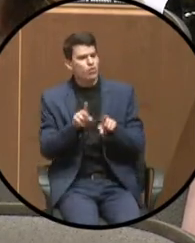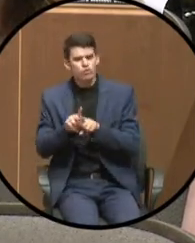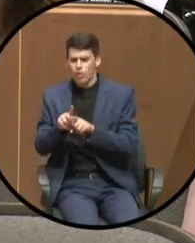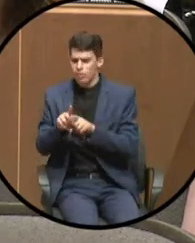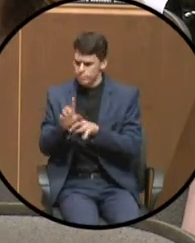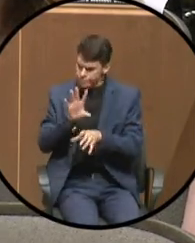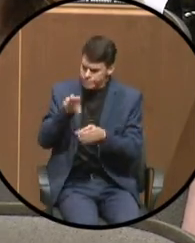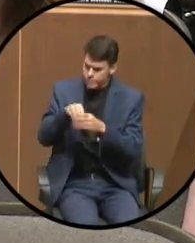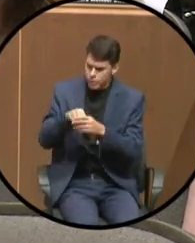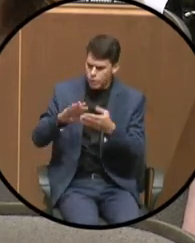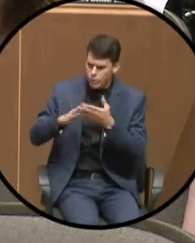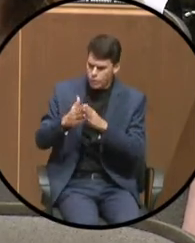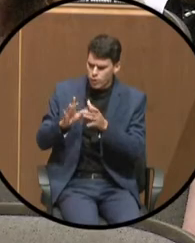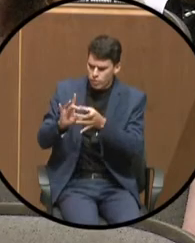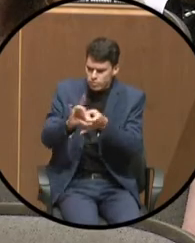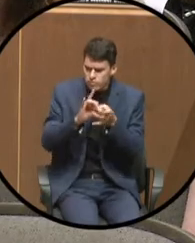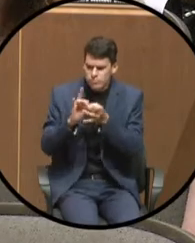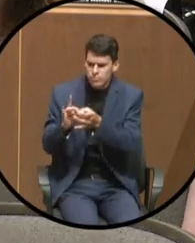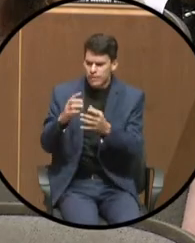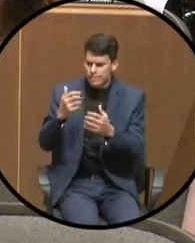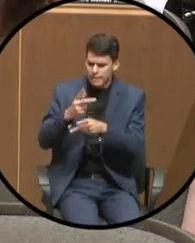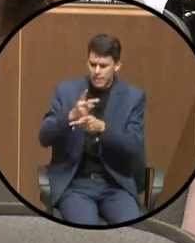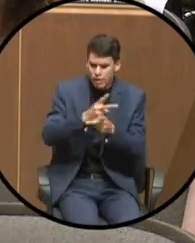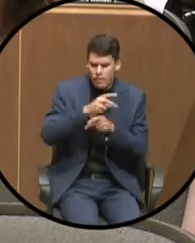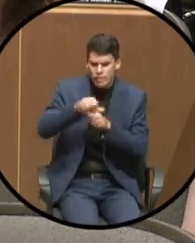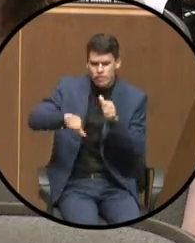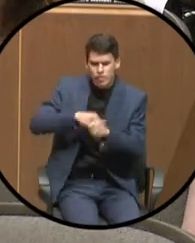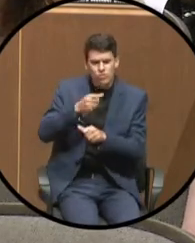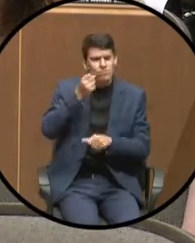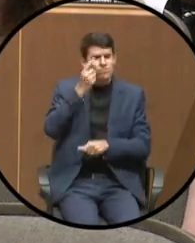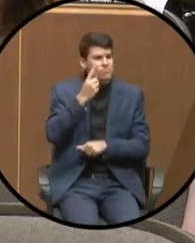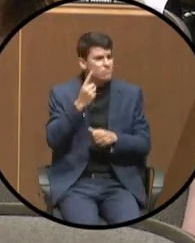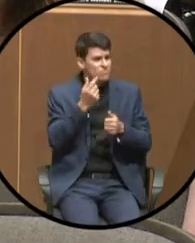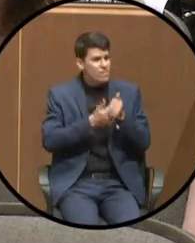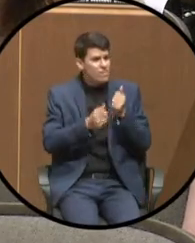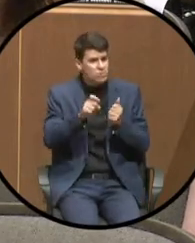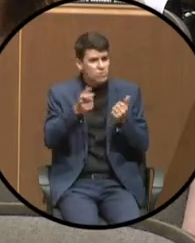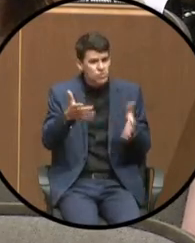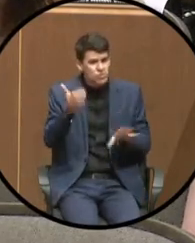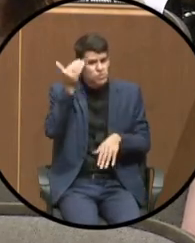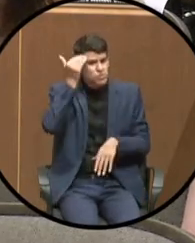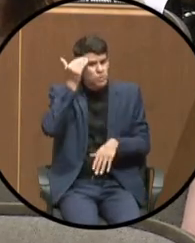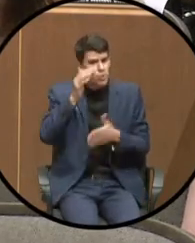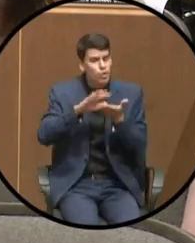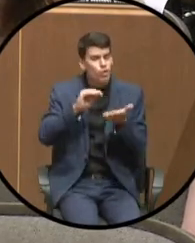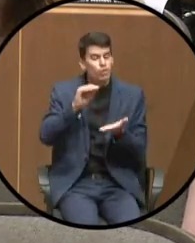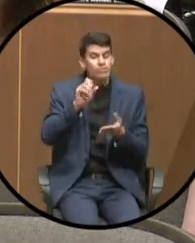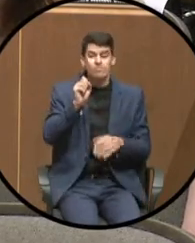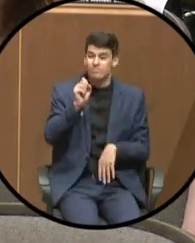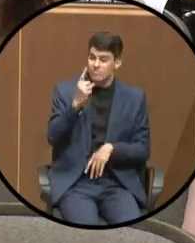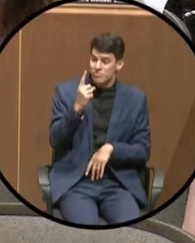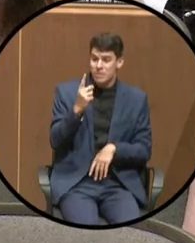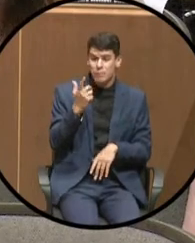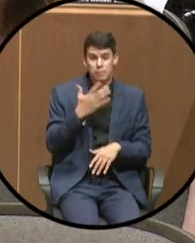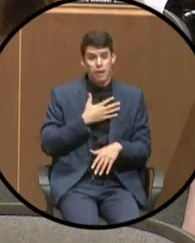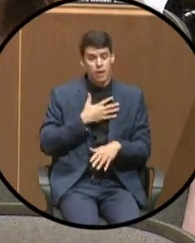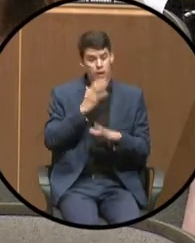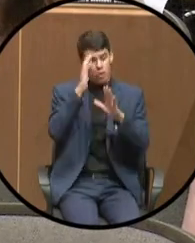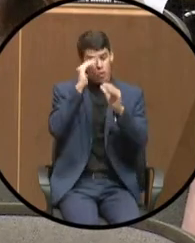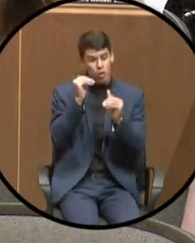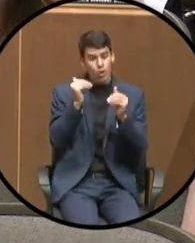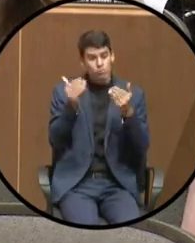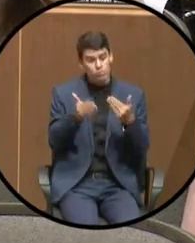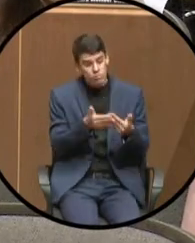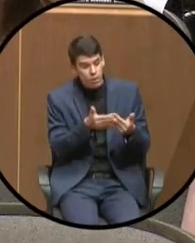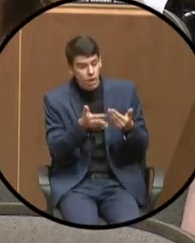And that's a lesson that everybody needs to learn. Everybody should grow up with. So I hope that as you move forward,